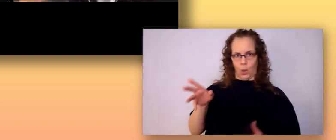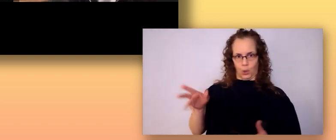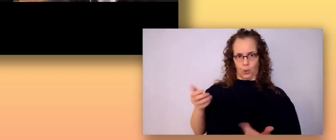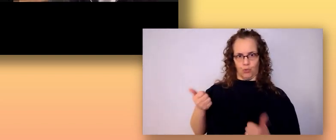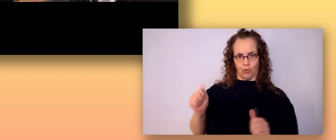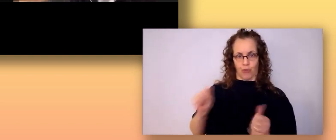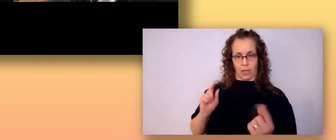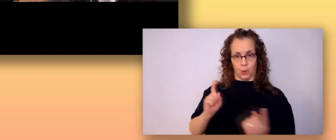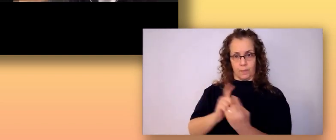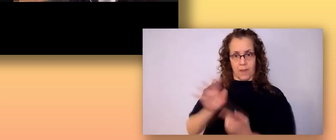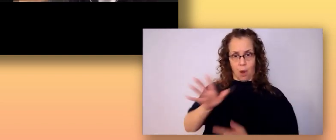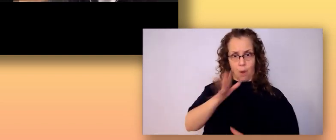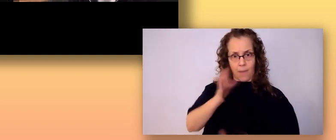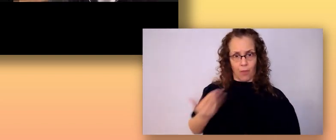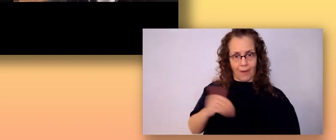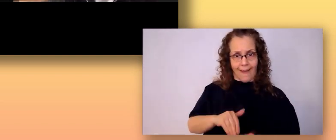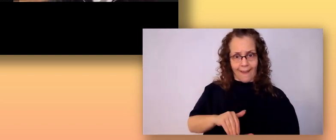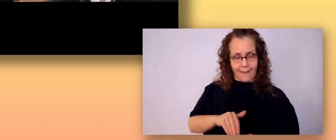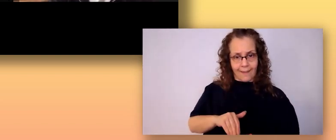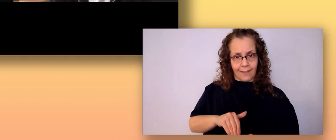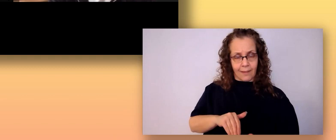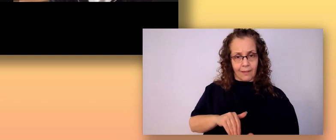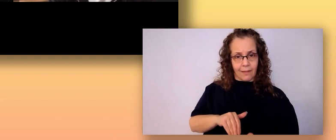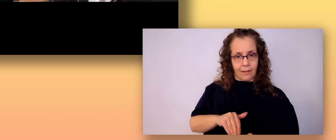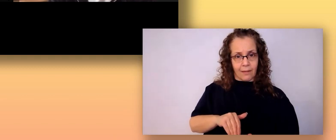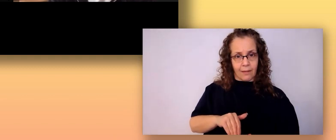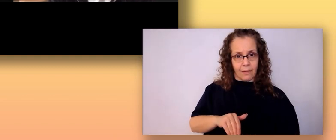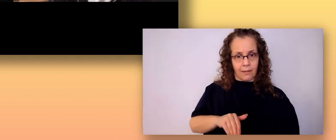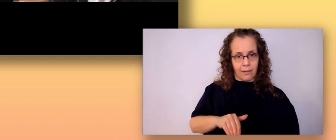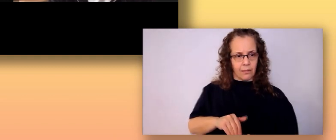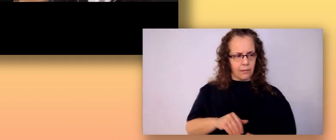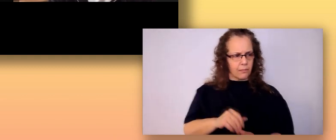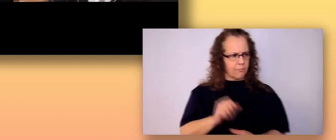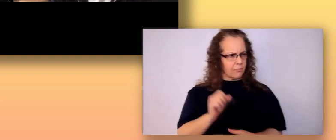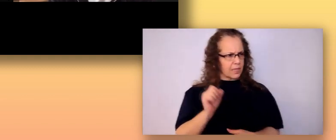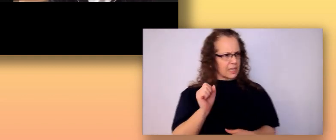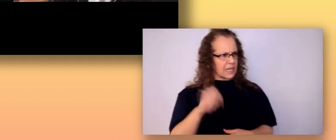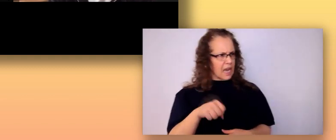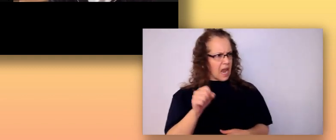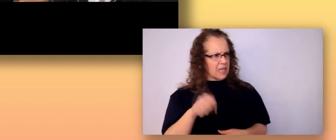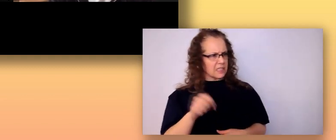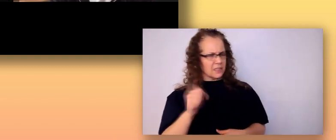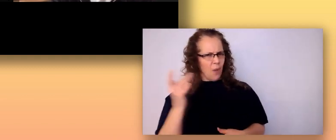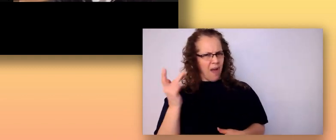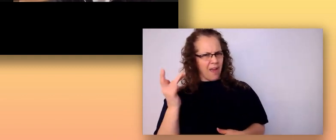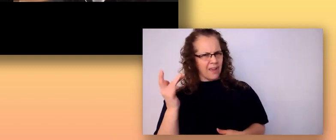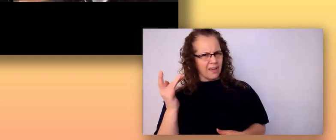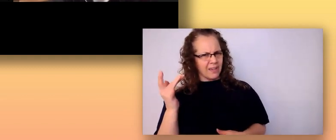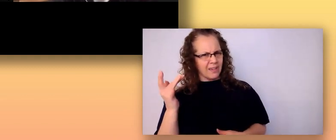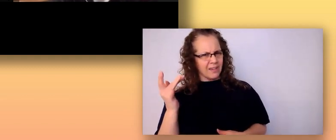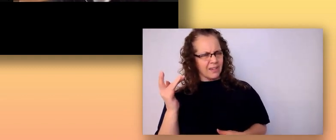meeting Mal's mom again sometime? Yeah. Why?